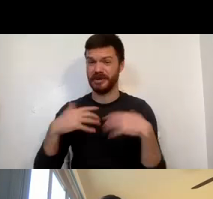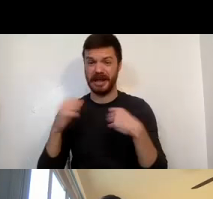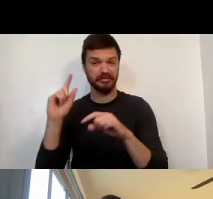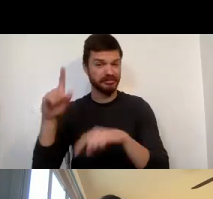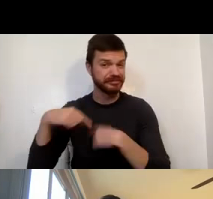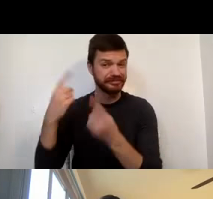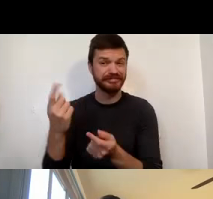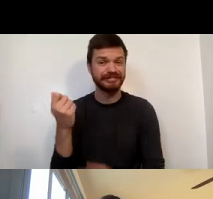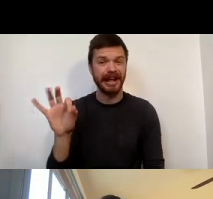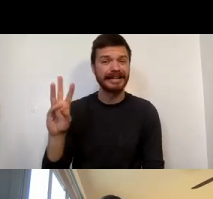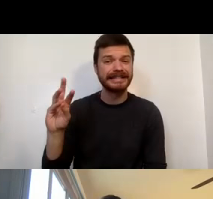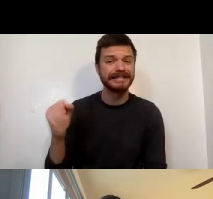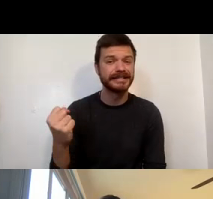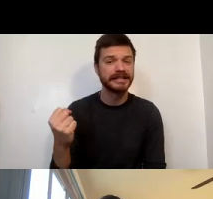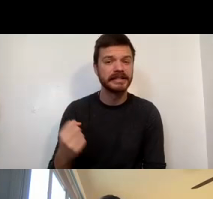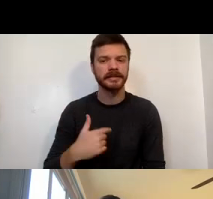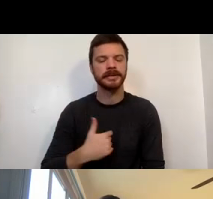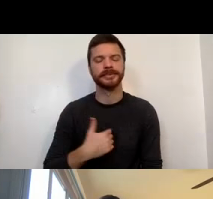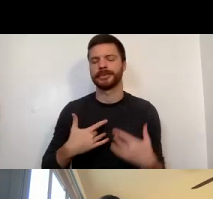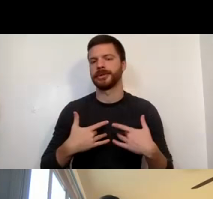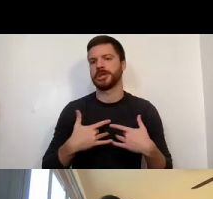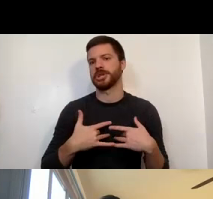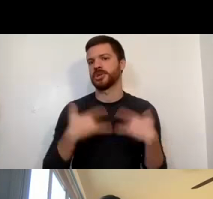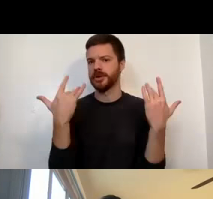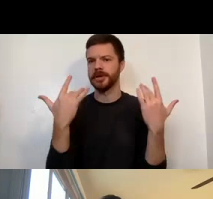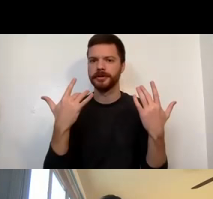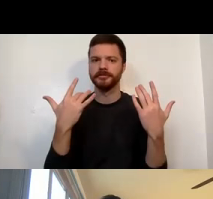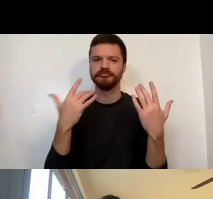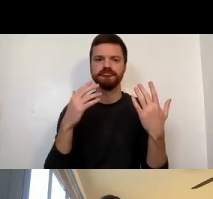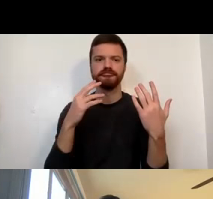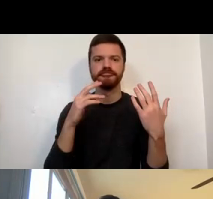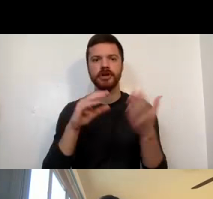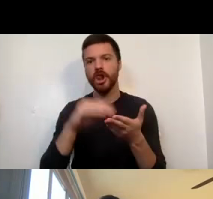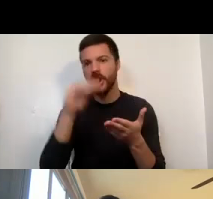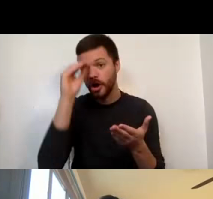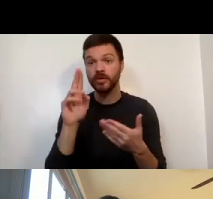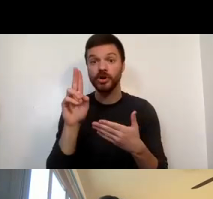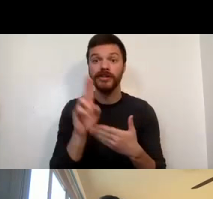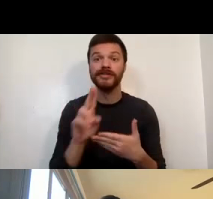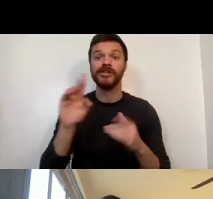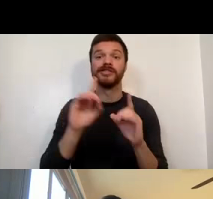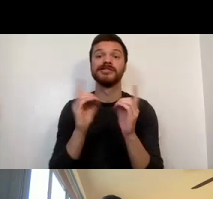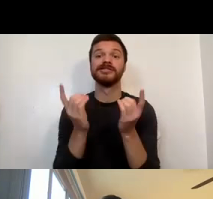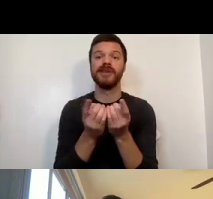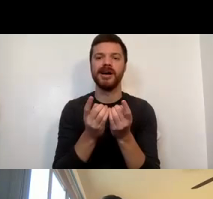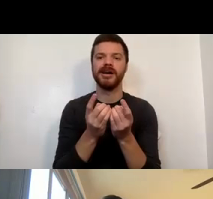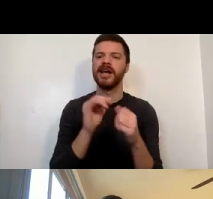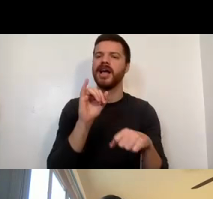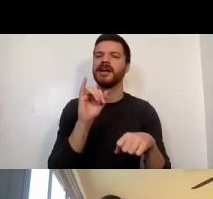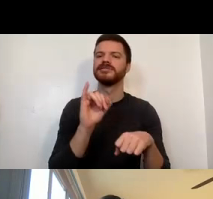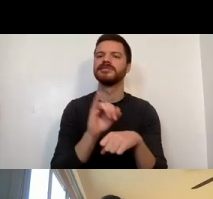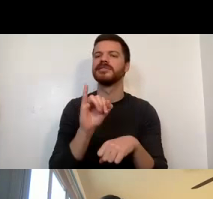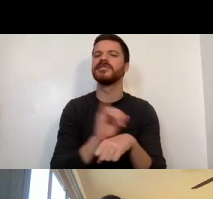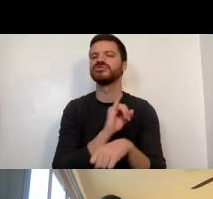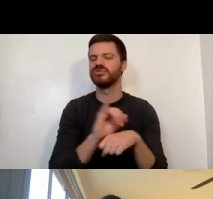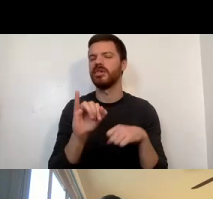1960s. I'm thrilled to learn in the last few weeks that the university's Department of Industrial and Systems Engineering